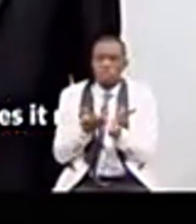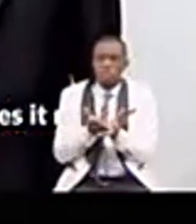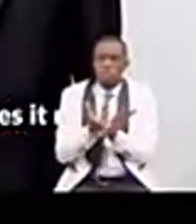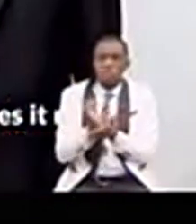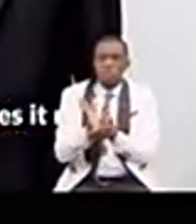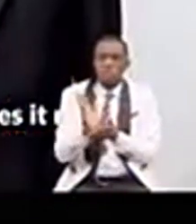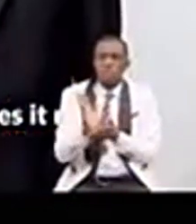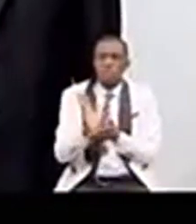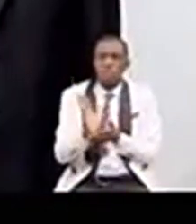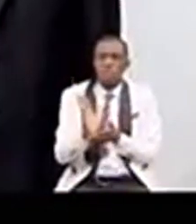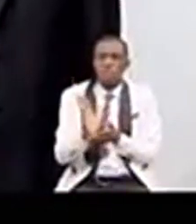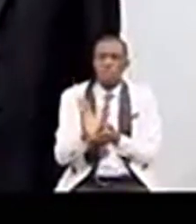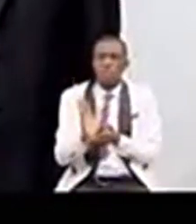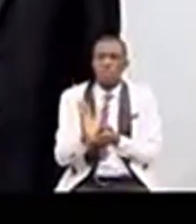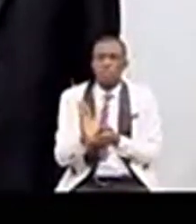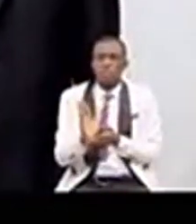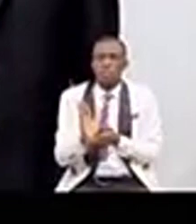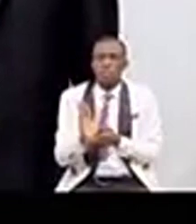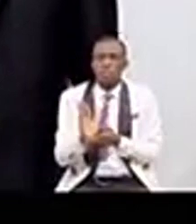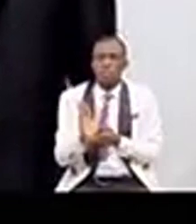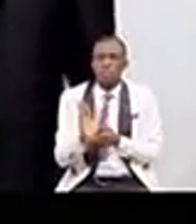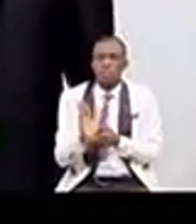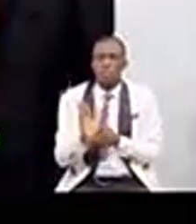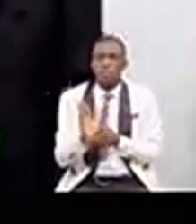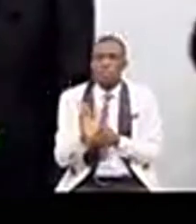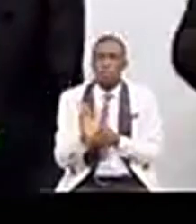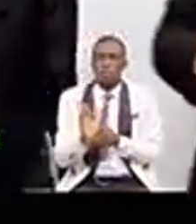right. Yes, makes things right.